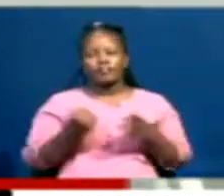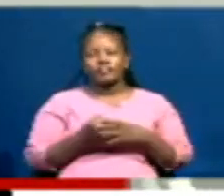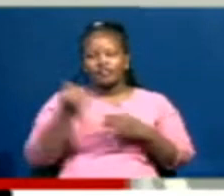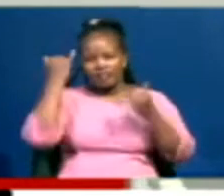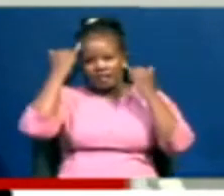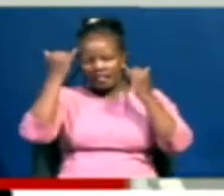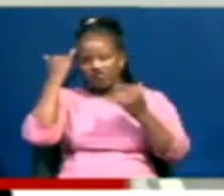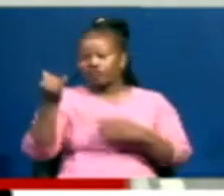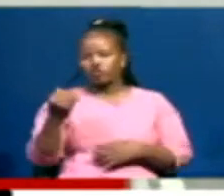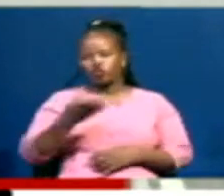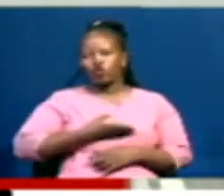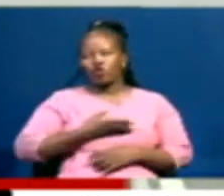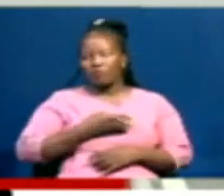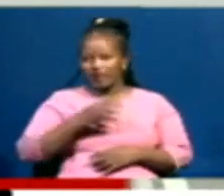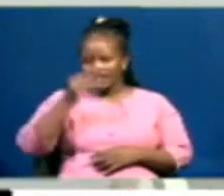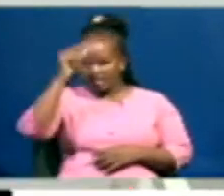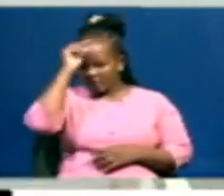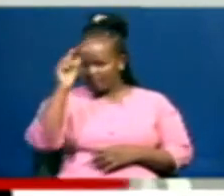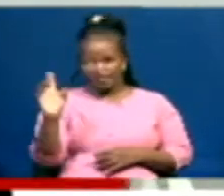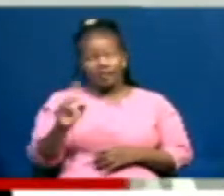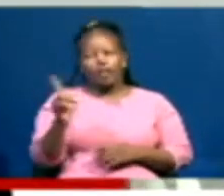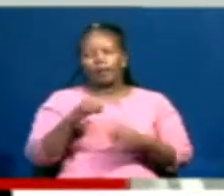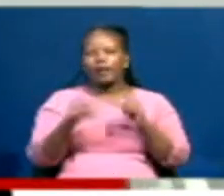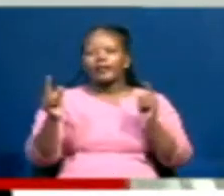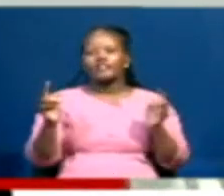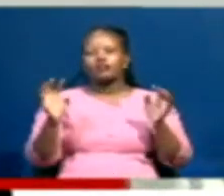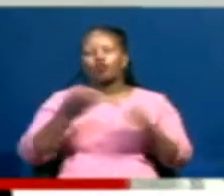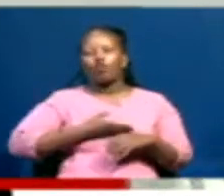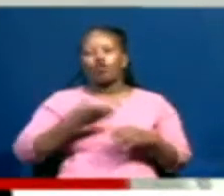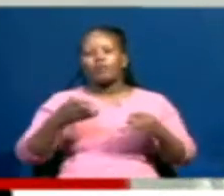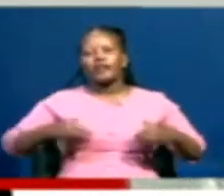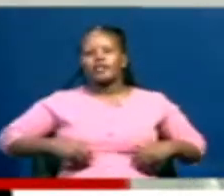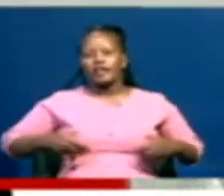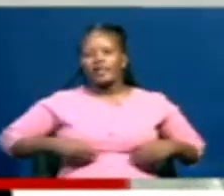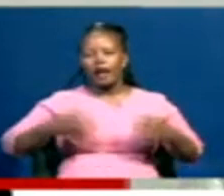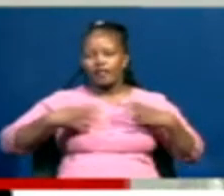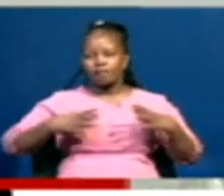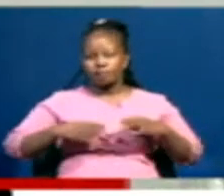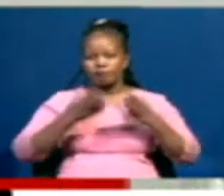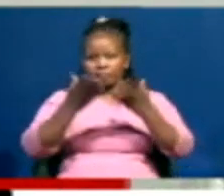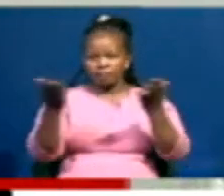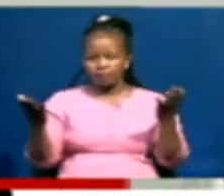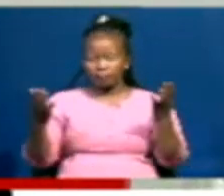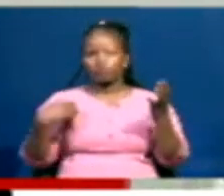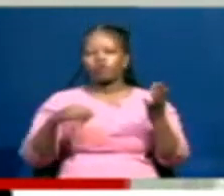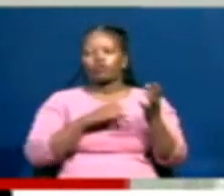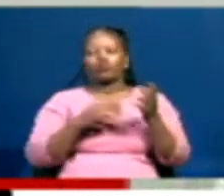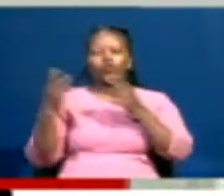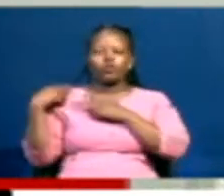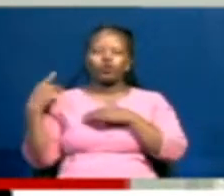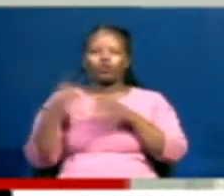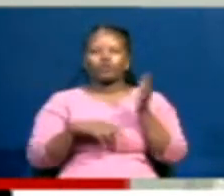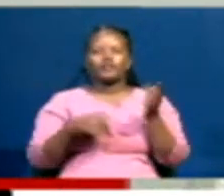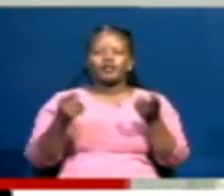by government. Innovation belongs to people out there, especially young people. And what we are doing, our role is actually trying to support young